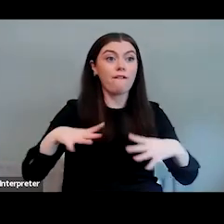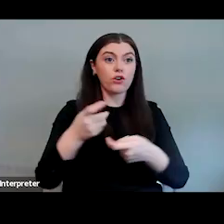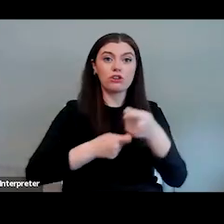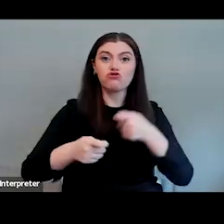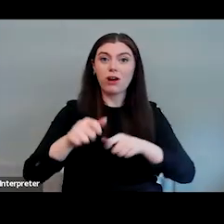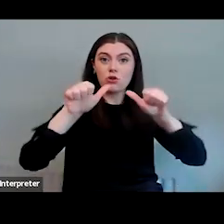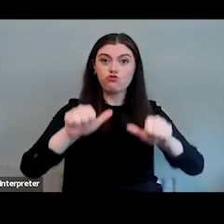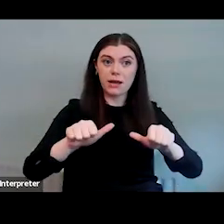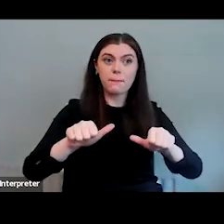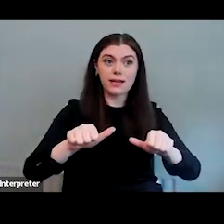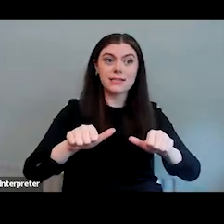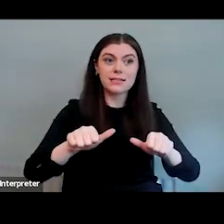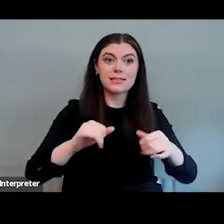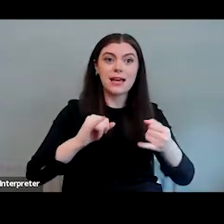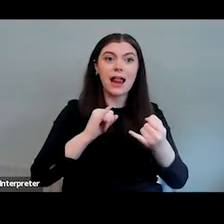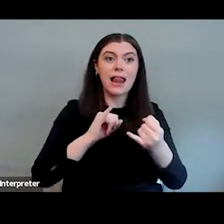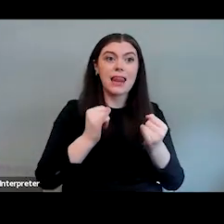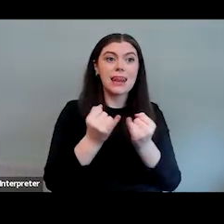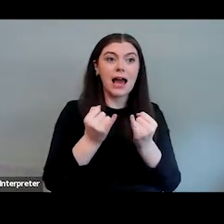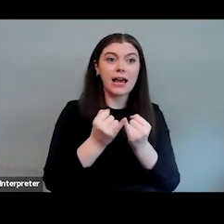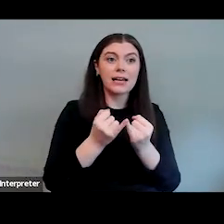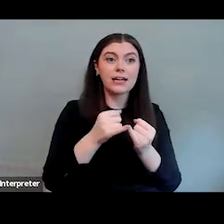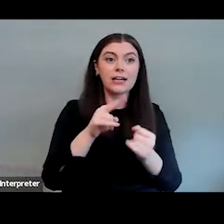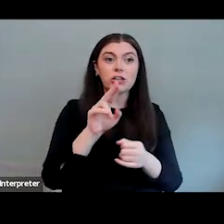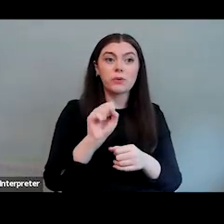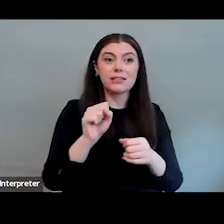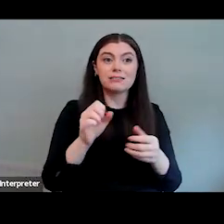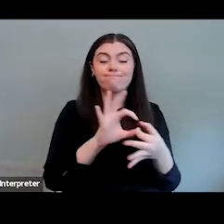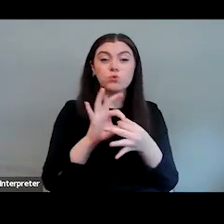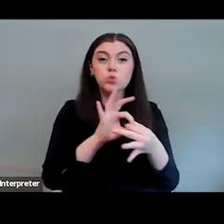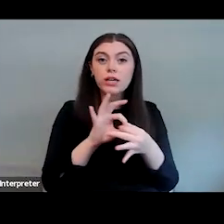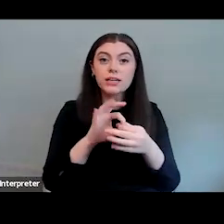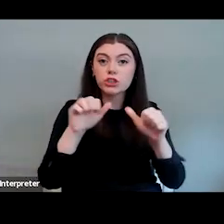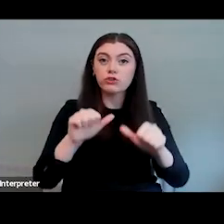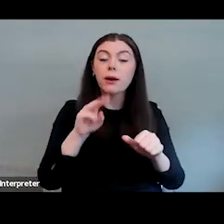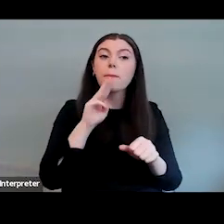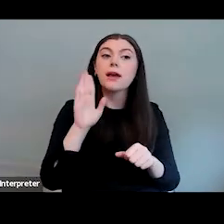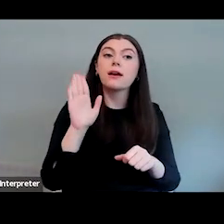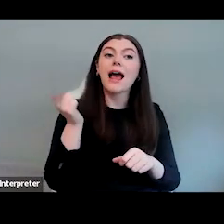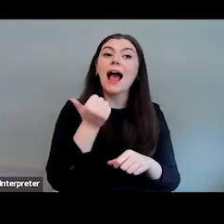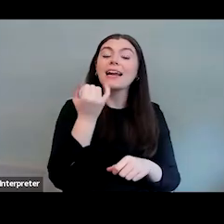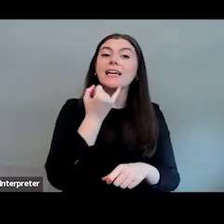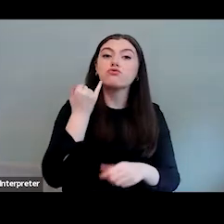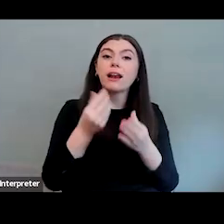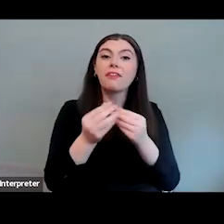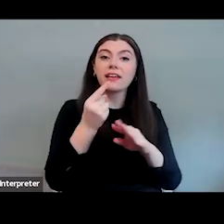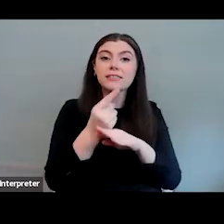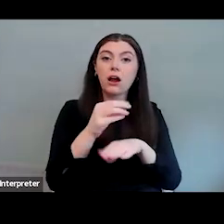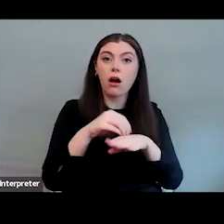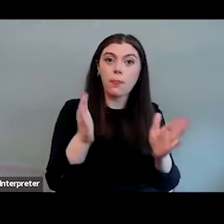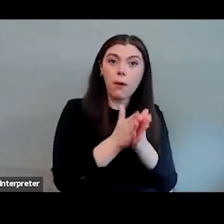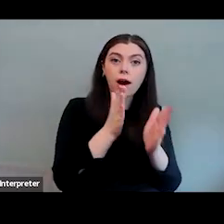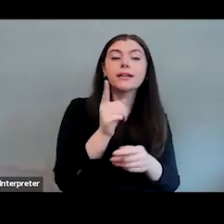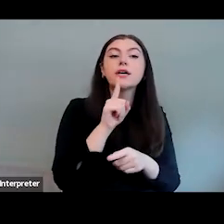agreements like the EU-Israel Association Agreement, like any trade agreement that allows Israeli products on our markets, but also companies